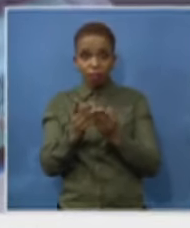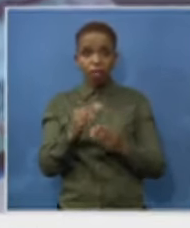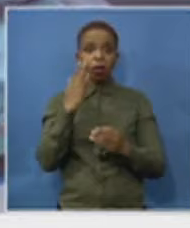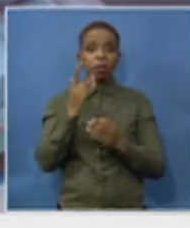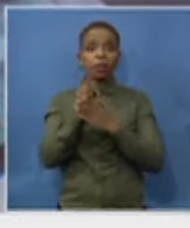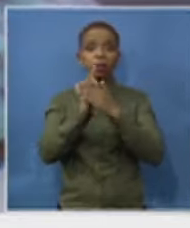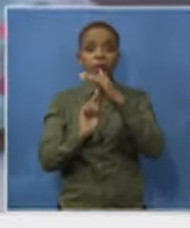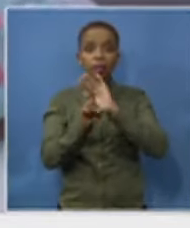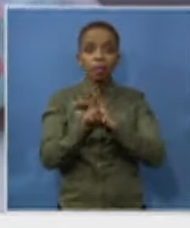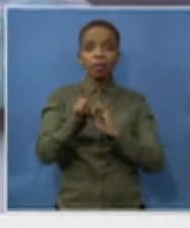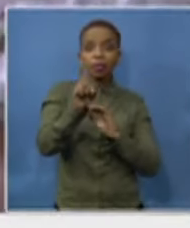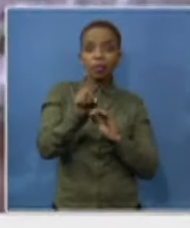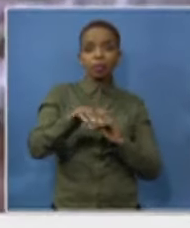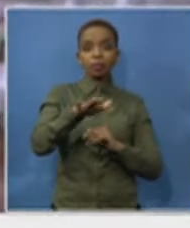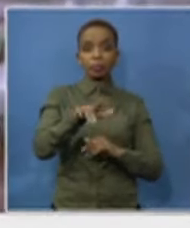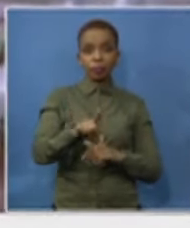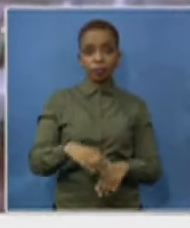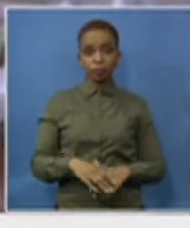in Sao Paulo.